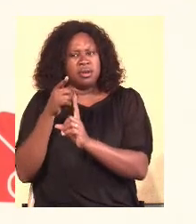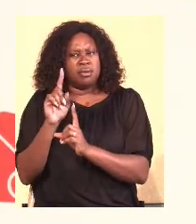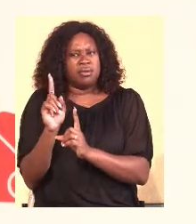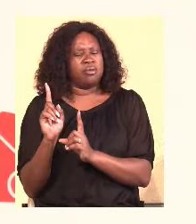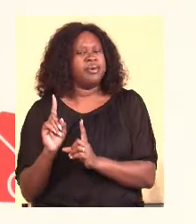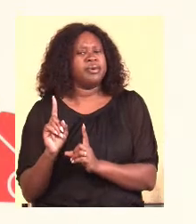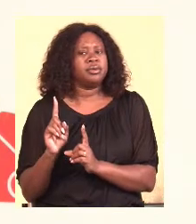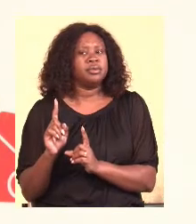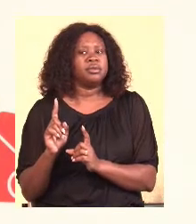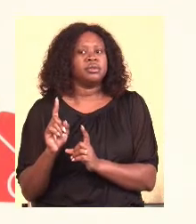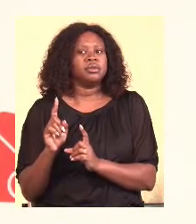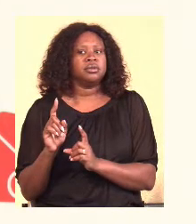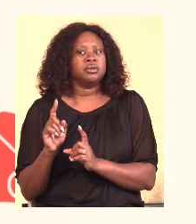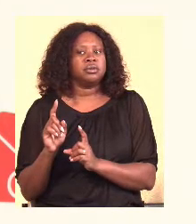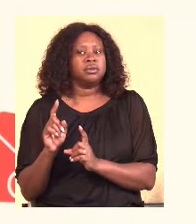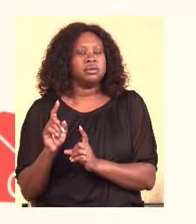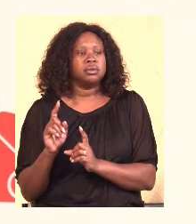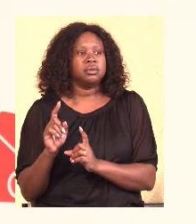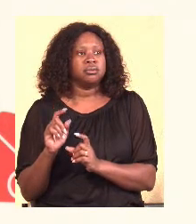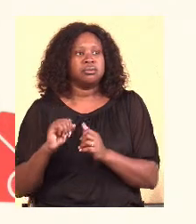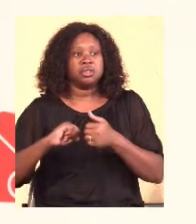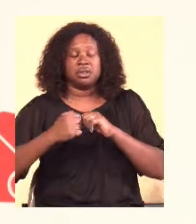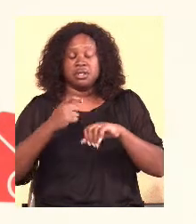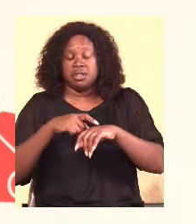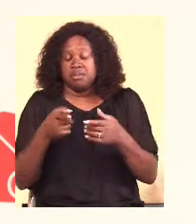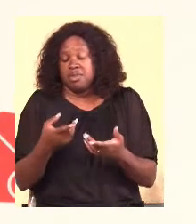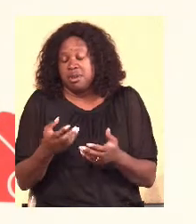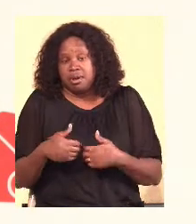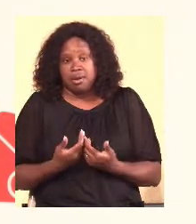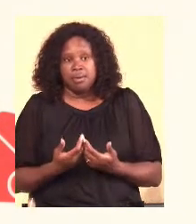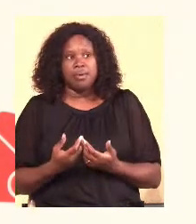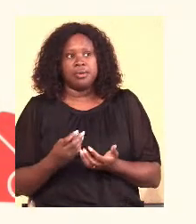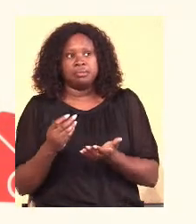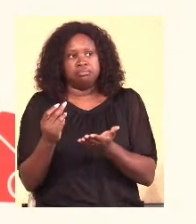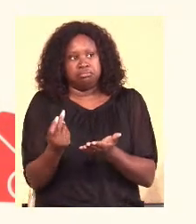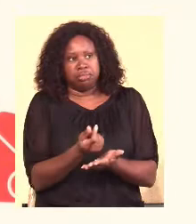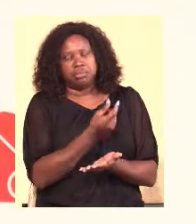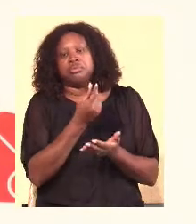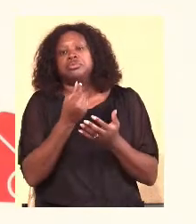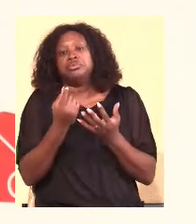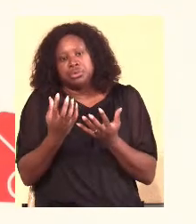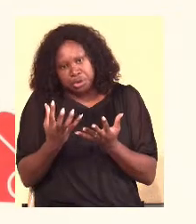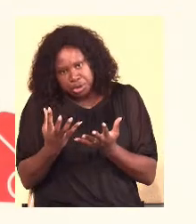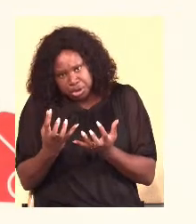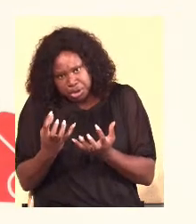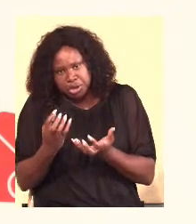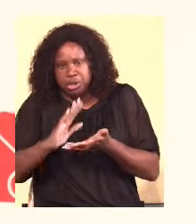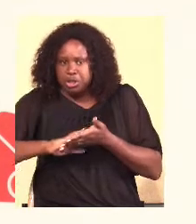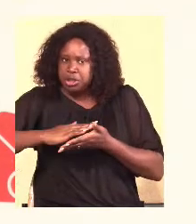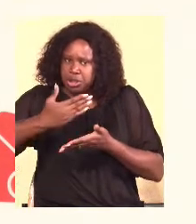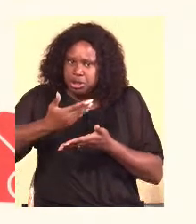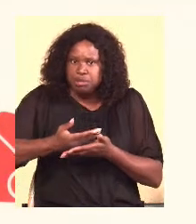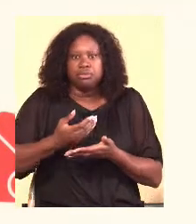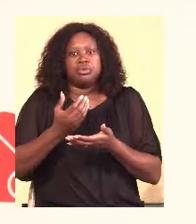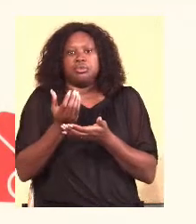cause. And what is that worthy cause in these challenging times? Acquisition of the necessary electronic